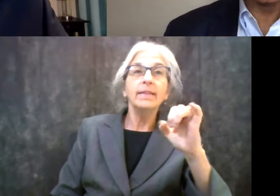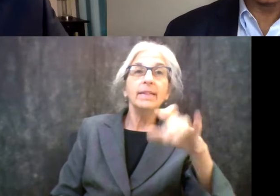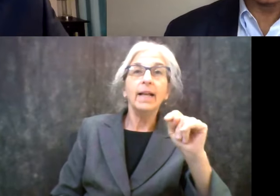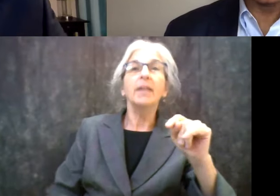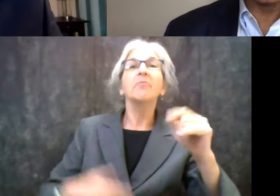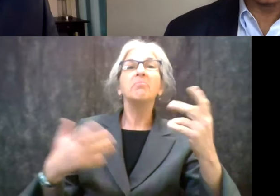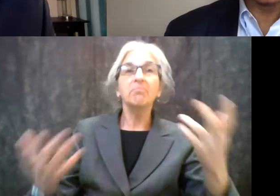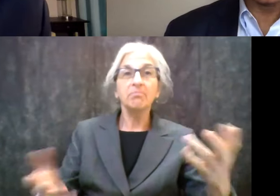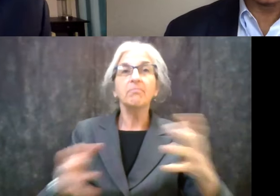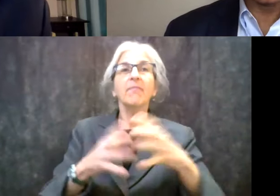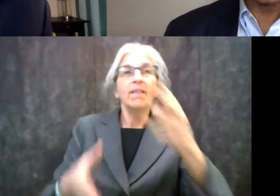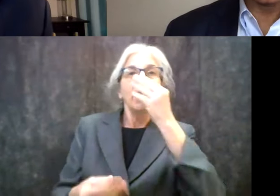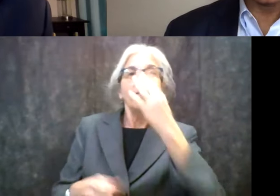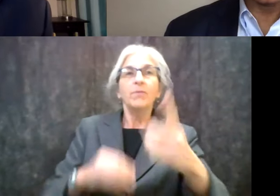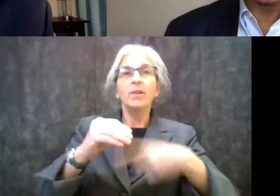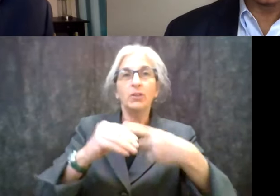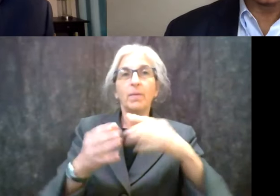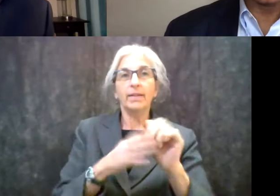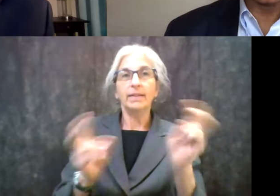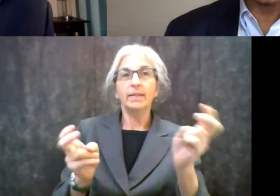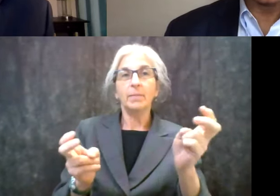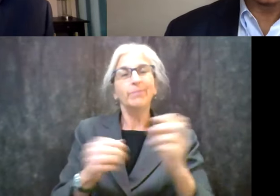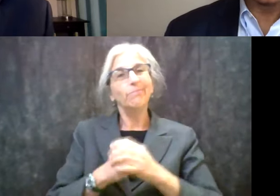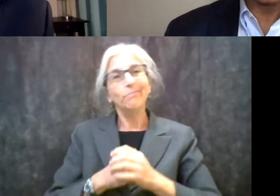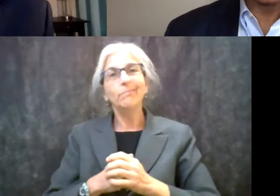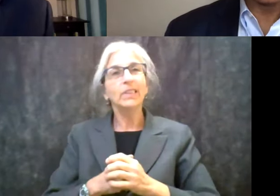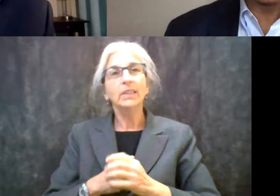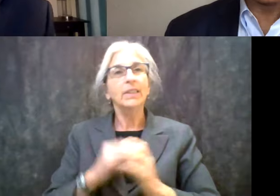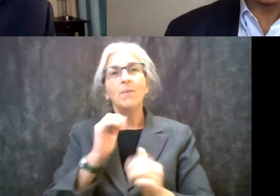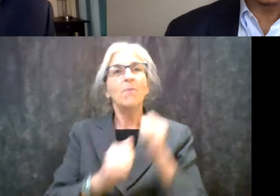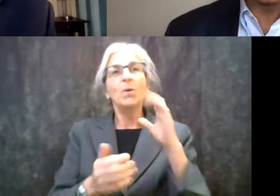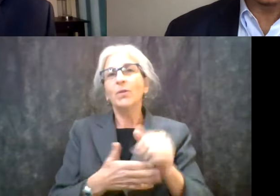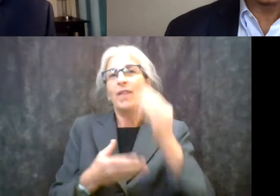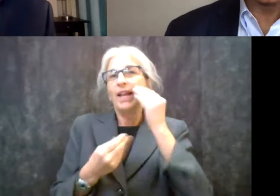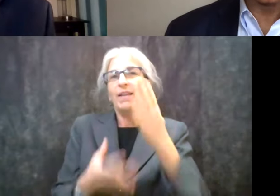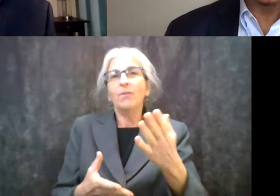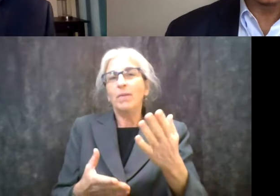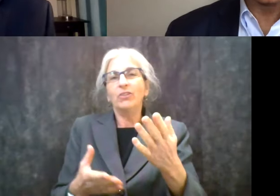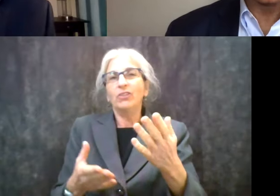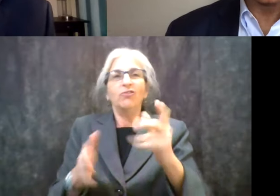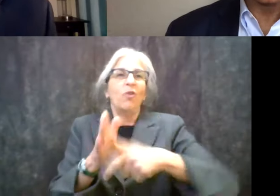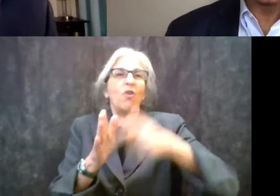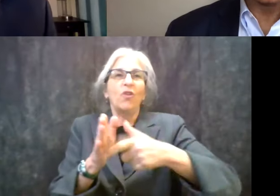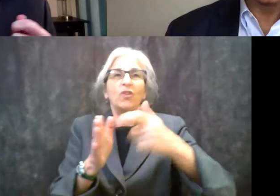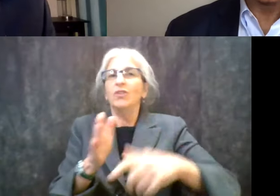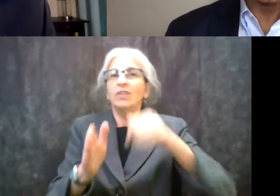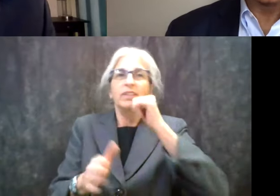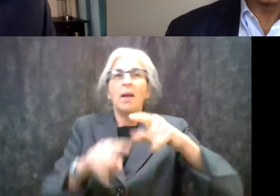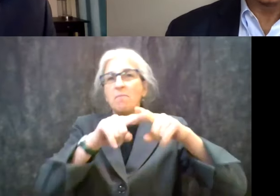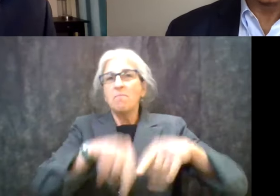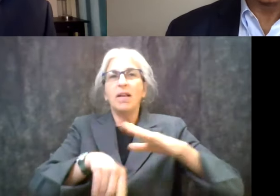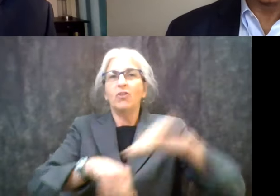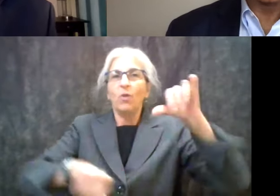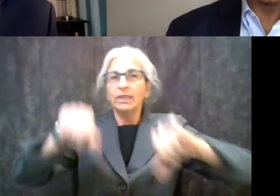but most of it, frankly, I don't think is based on really strong science. So, the